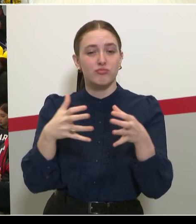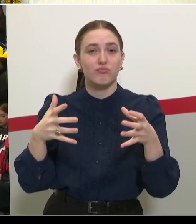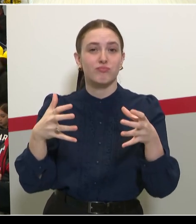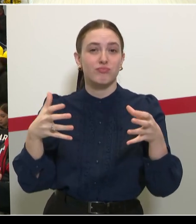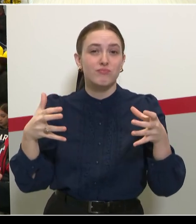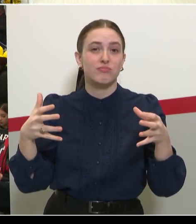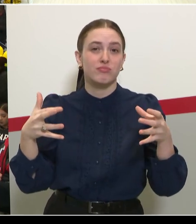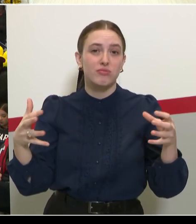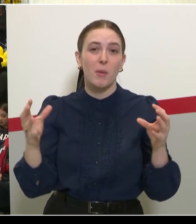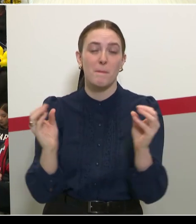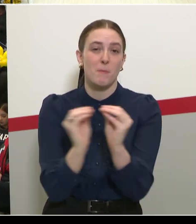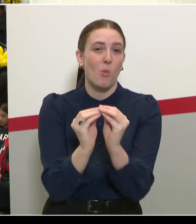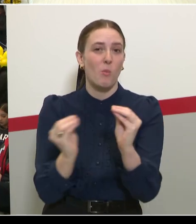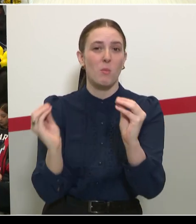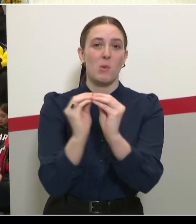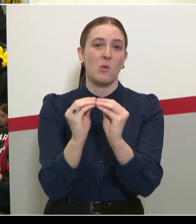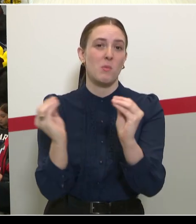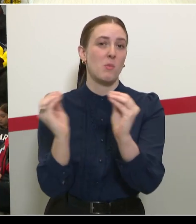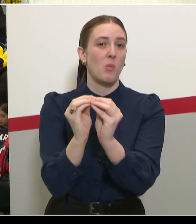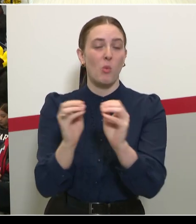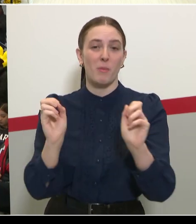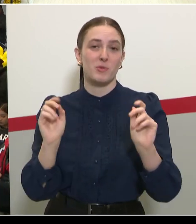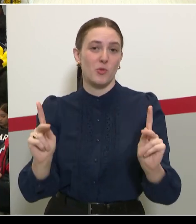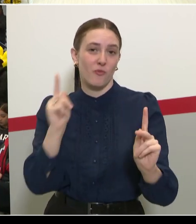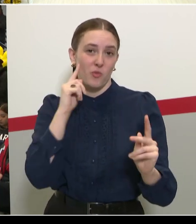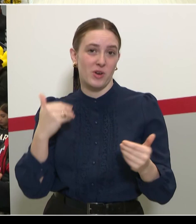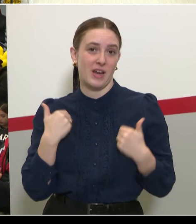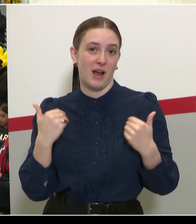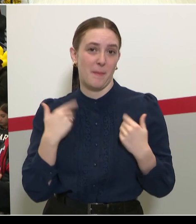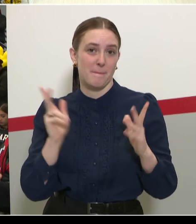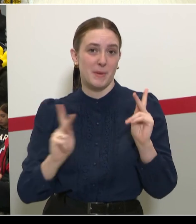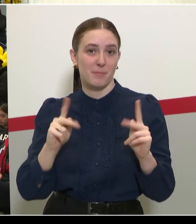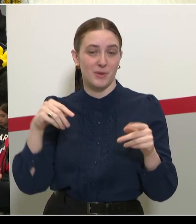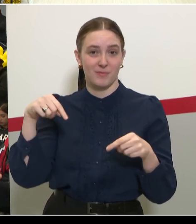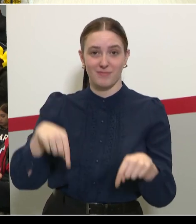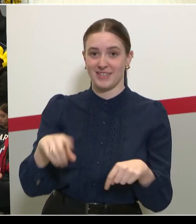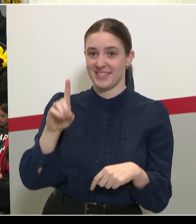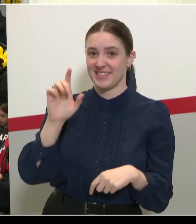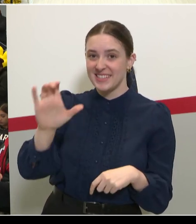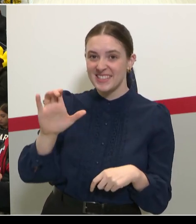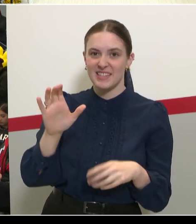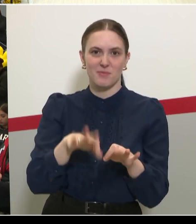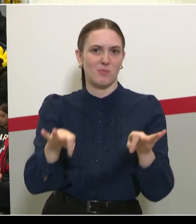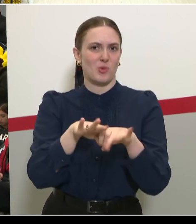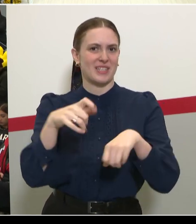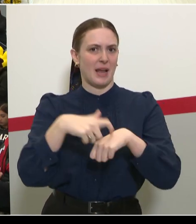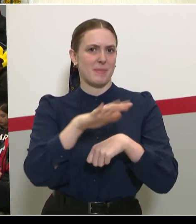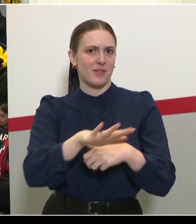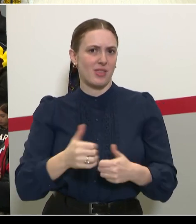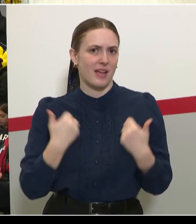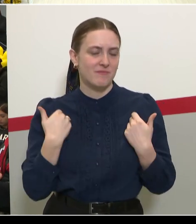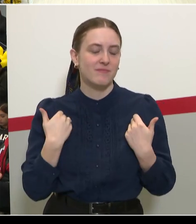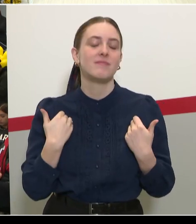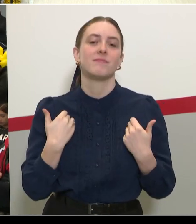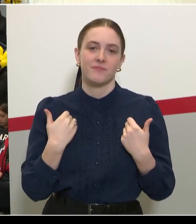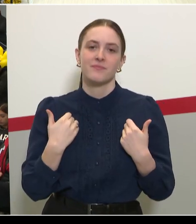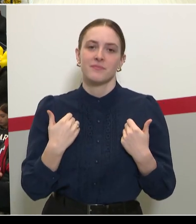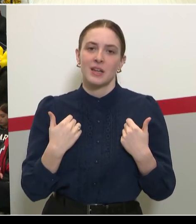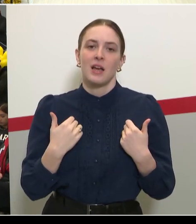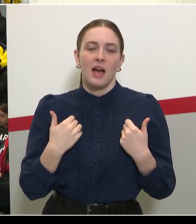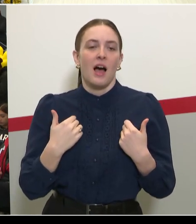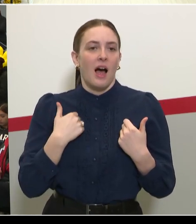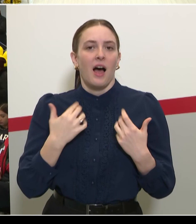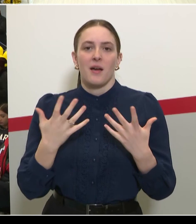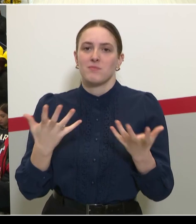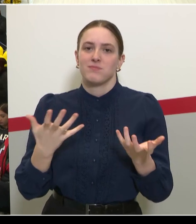more young people in DC at a critical time in their lives. And I just wish you all the best. And